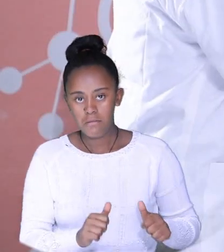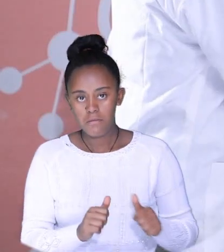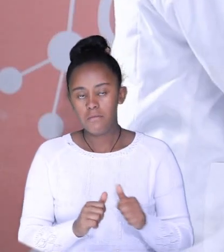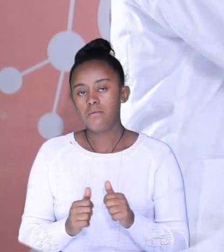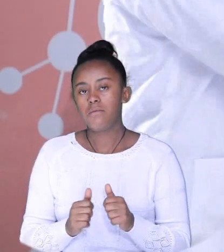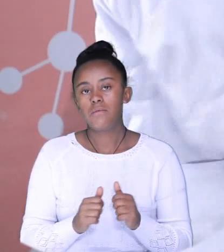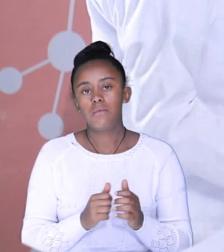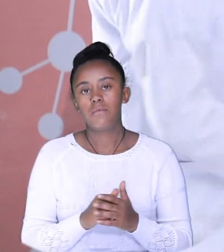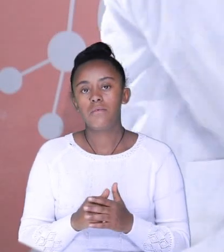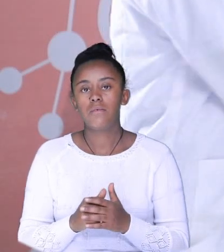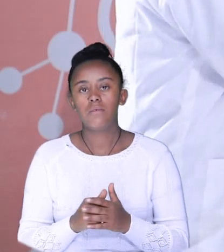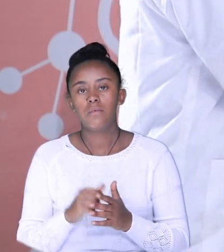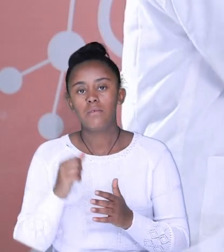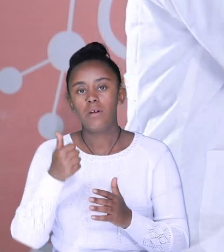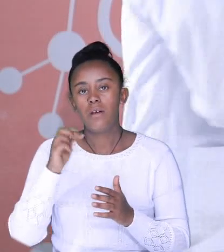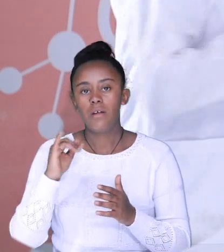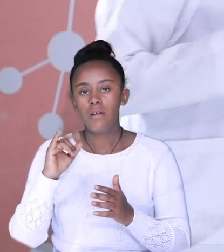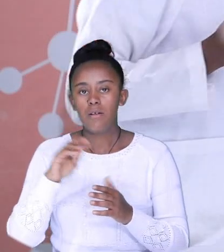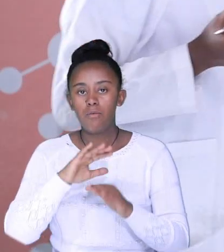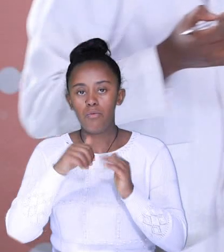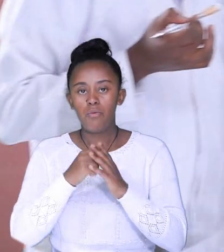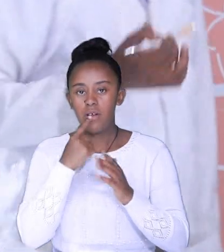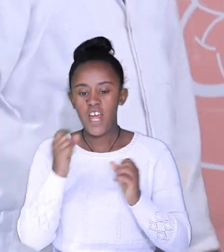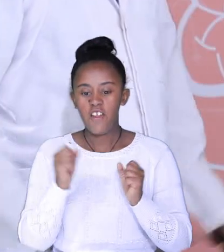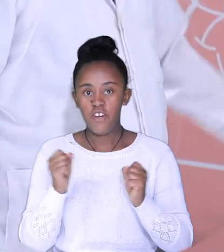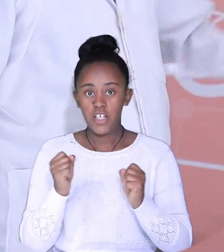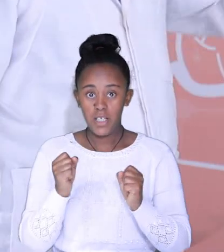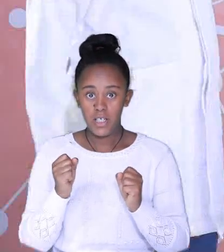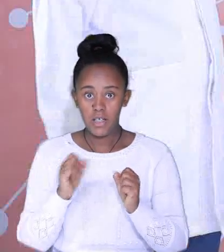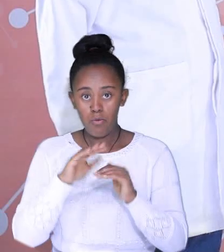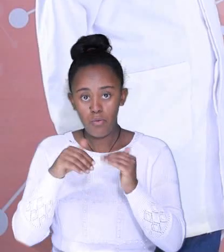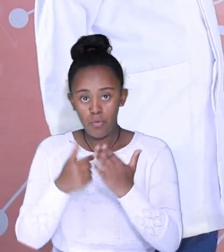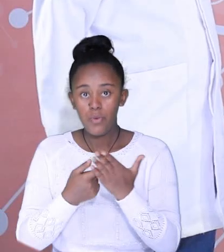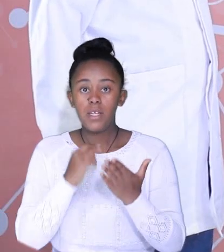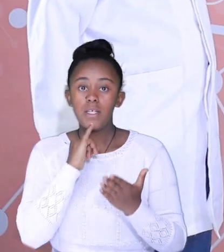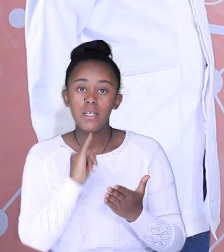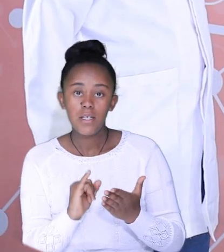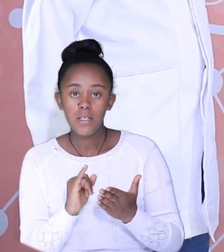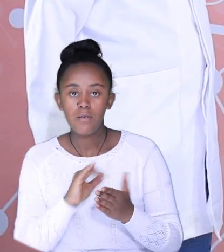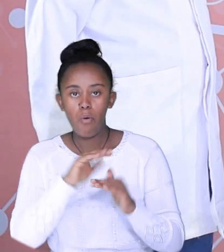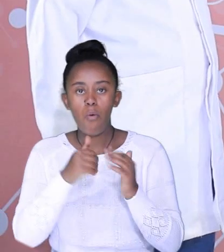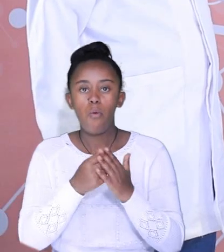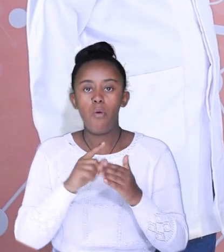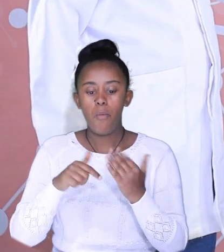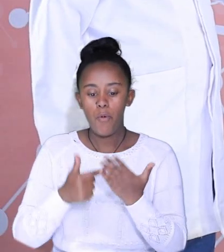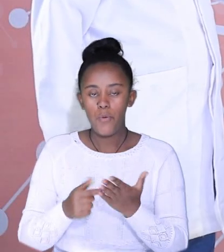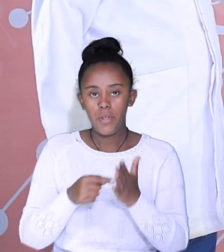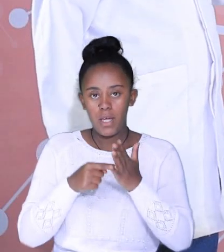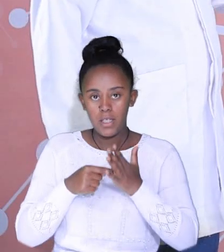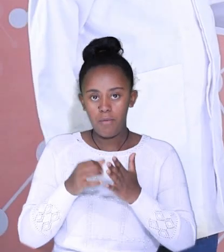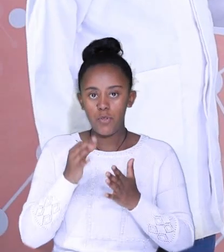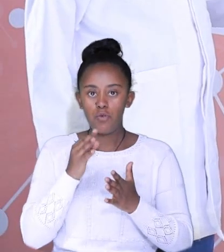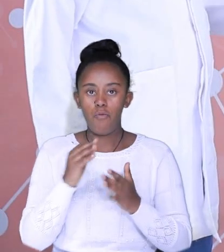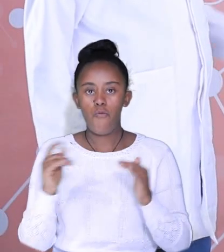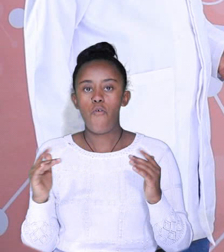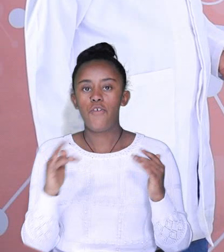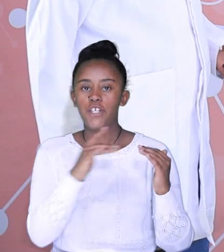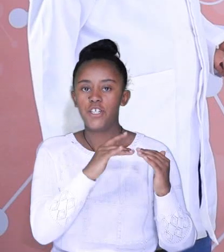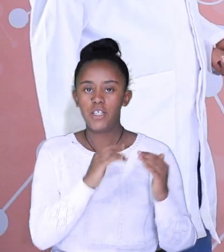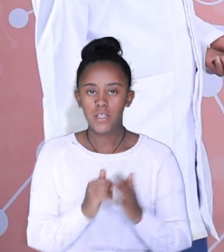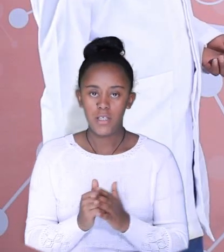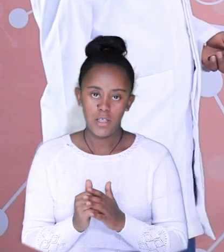hot air balloon, refrigerator. This is all about the examples of convection.